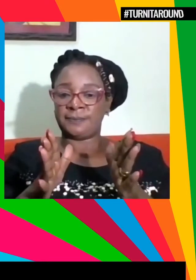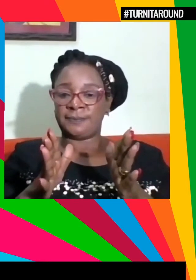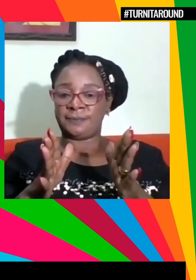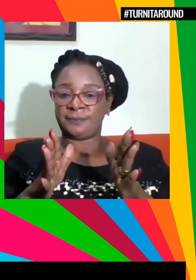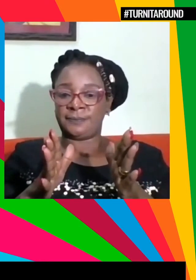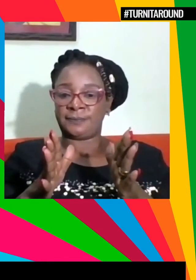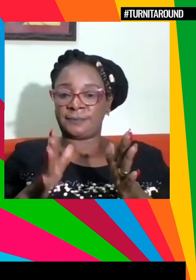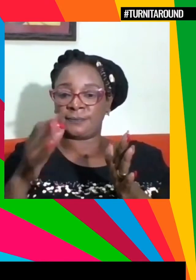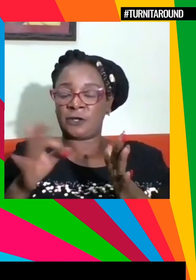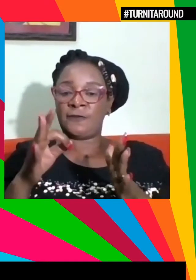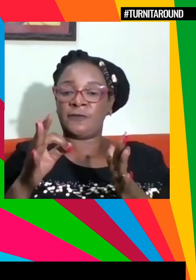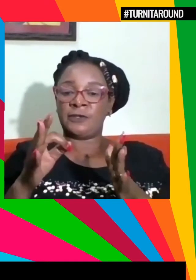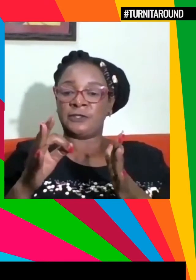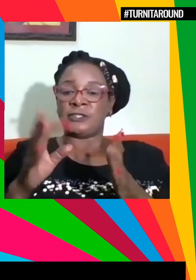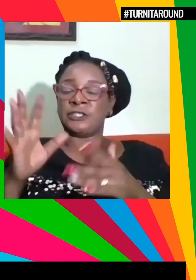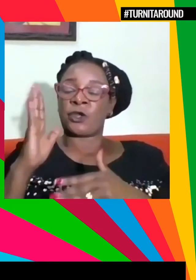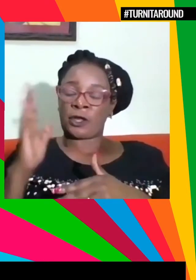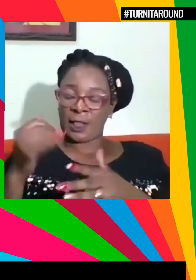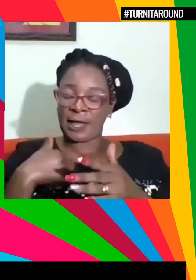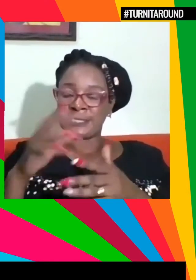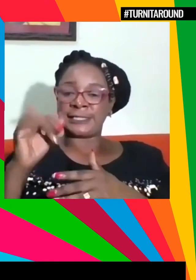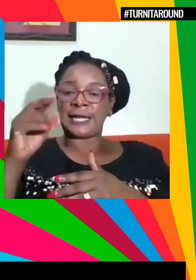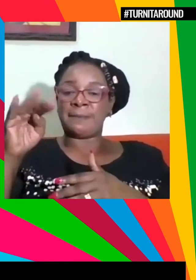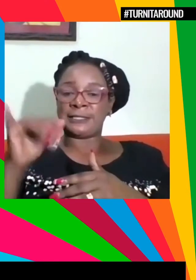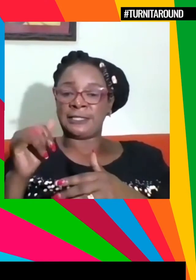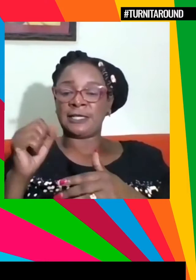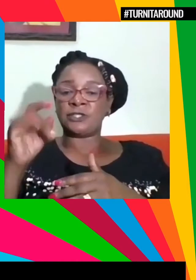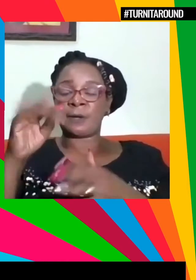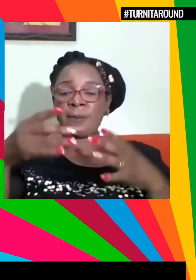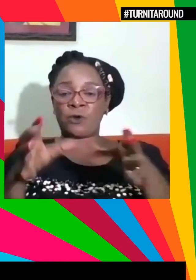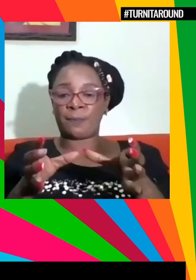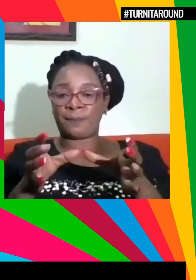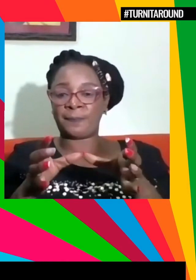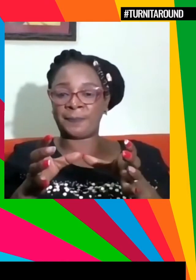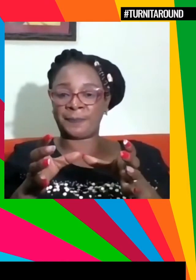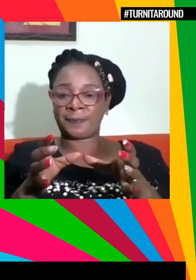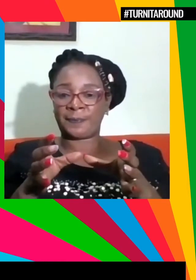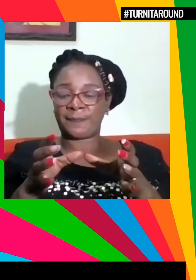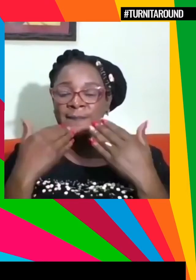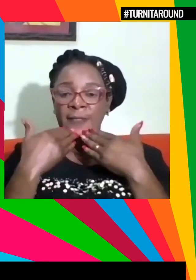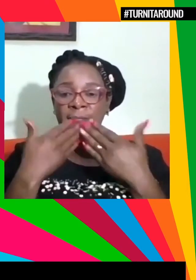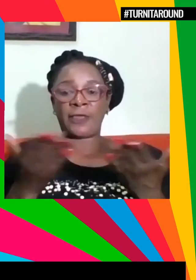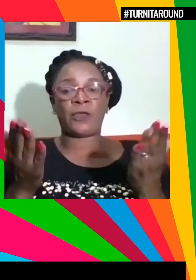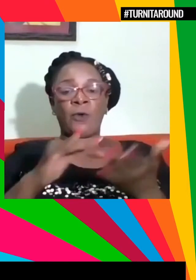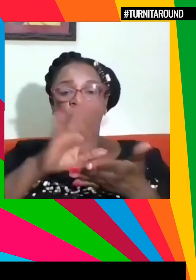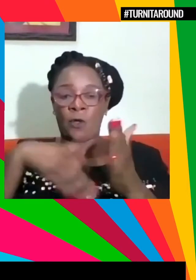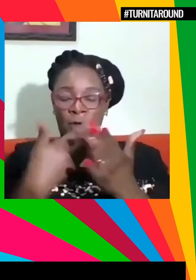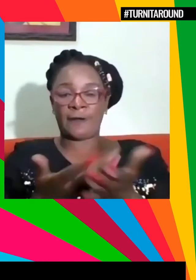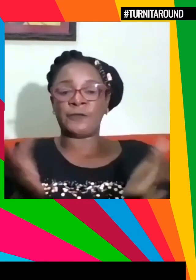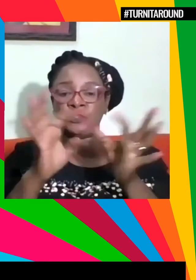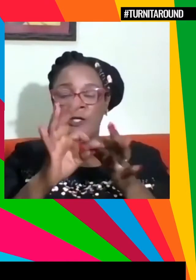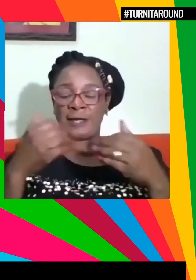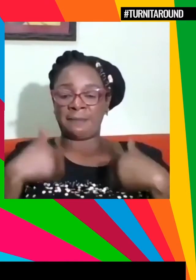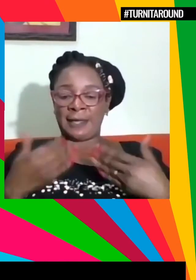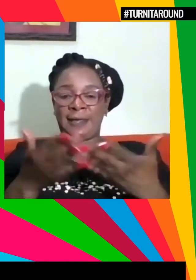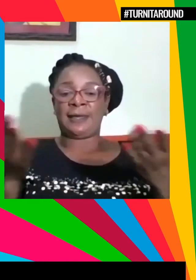of Secure Card and Sustainability Services at CPI Card Group. Thank you all so much for joining me here today.